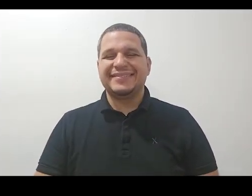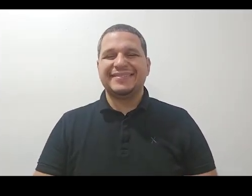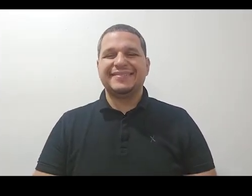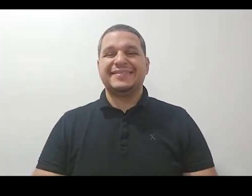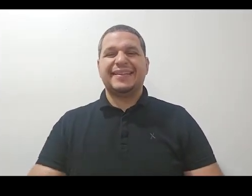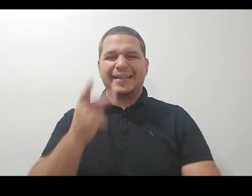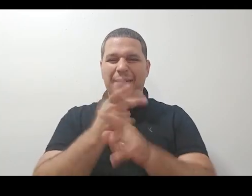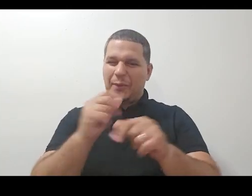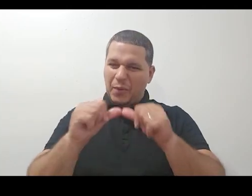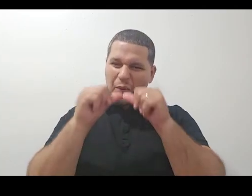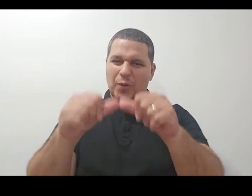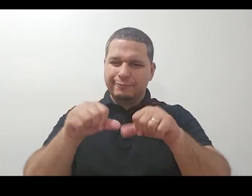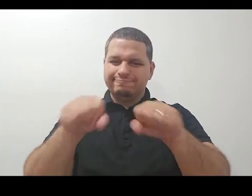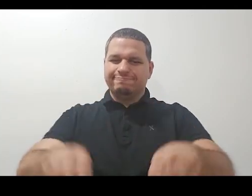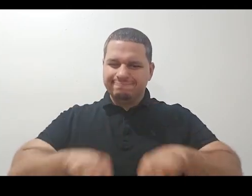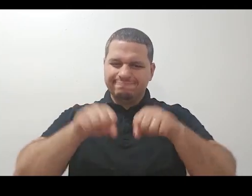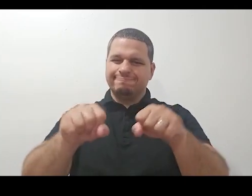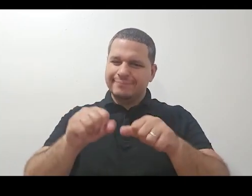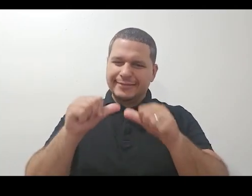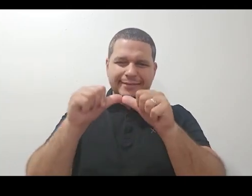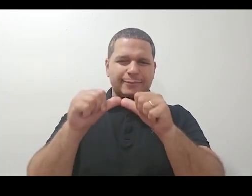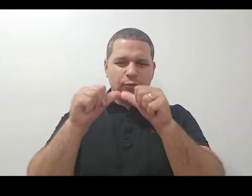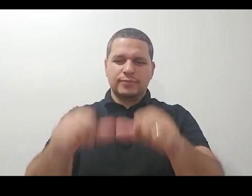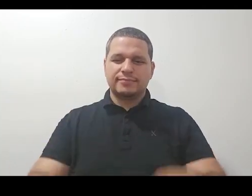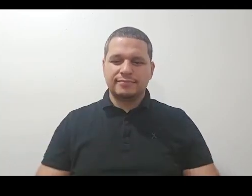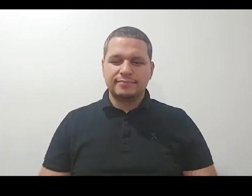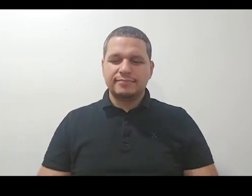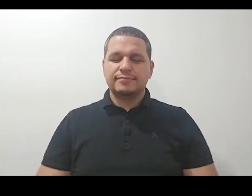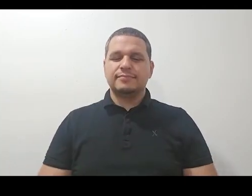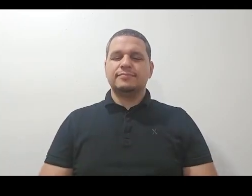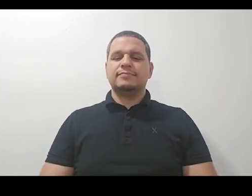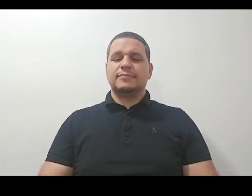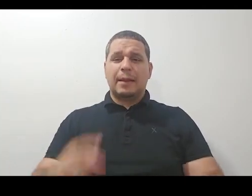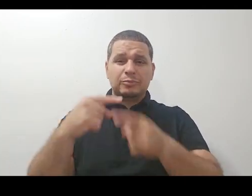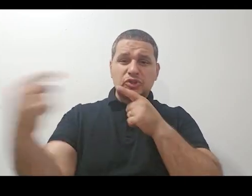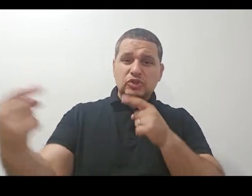kidding. Keep it going, keep it going.